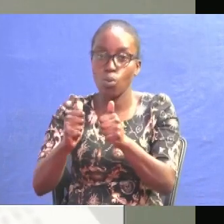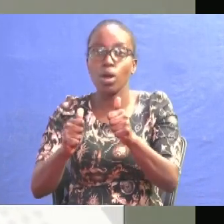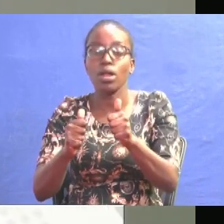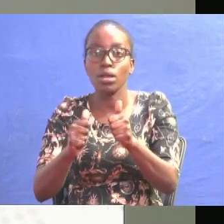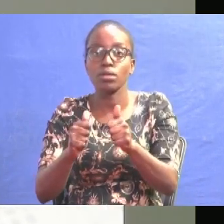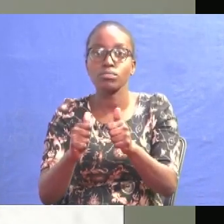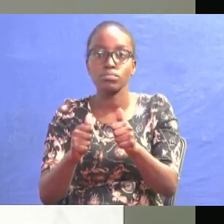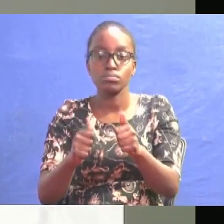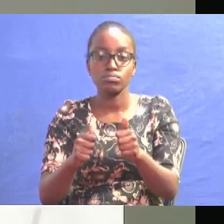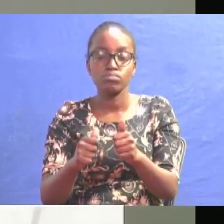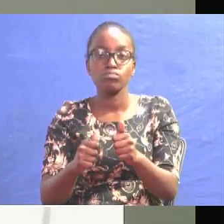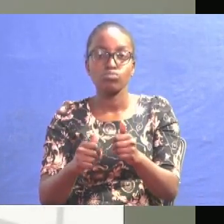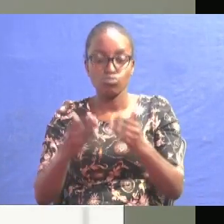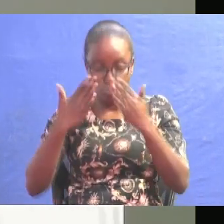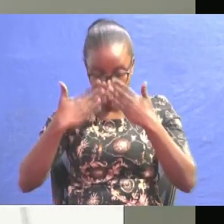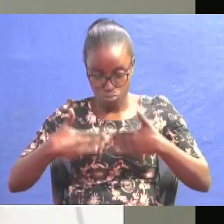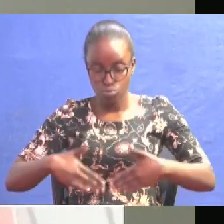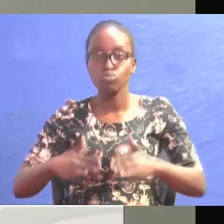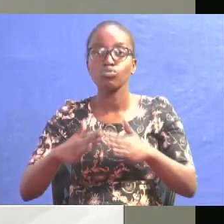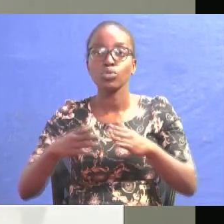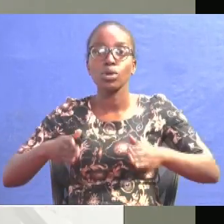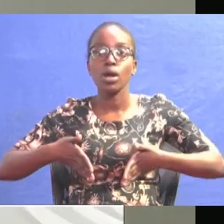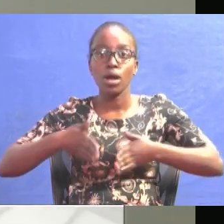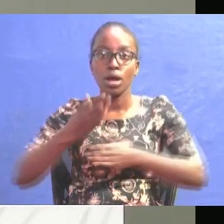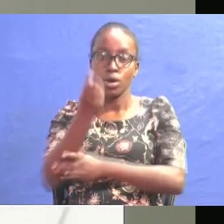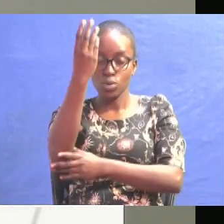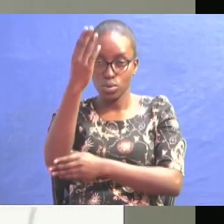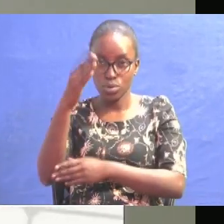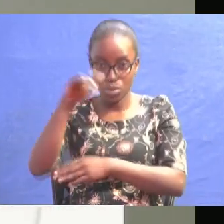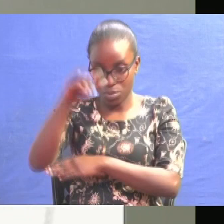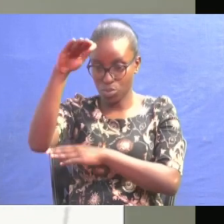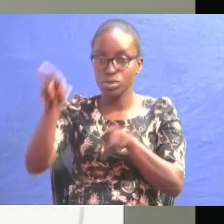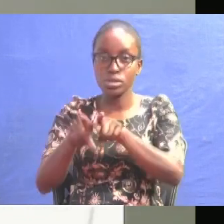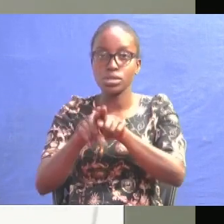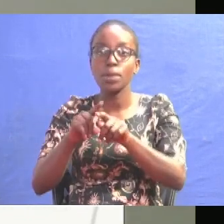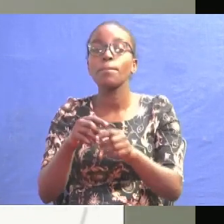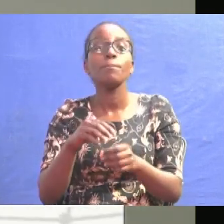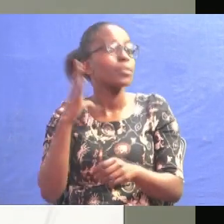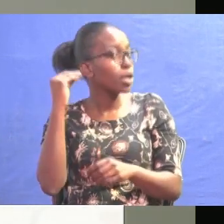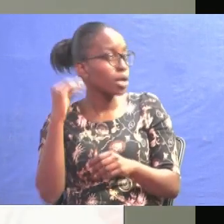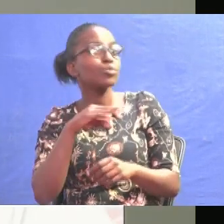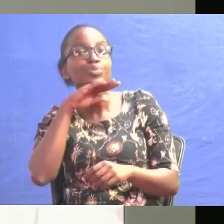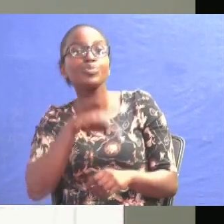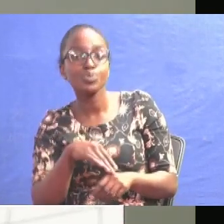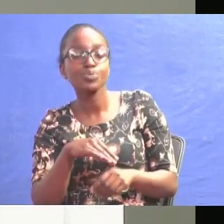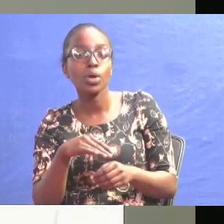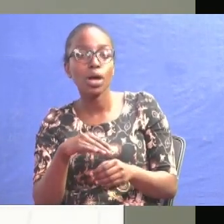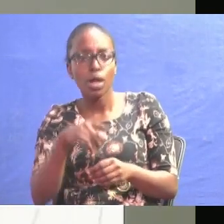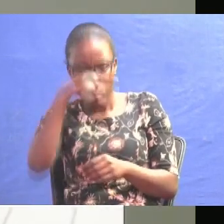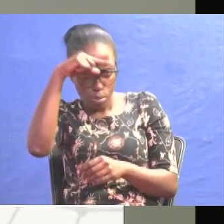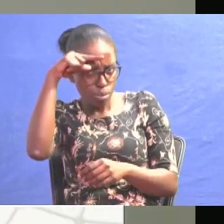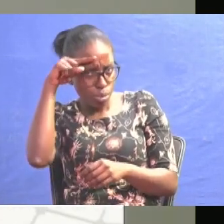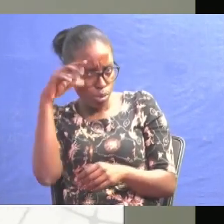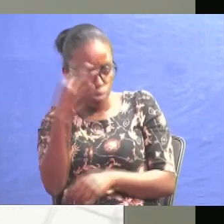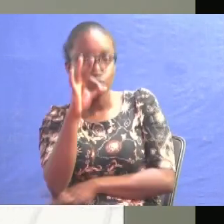was growing up, and I will definitely use as an example, I used to hear Raila Amolo Odinga, either because of he used to be on